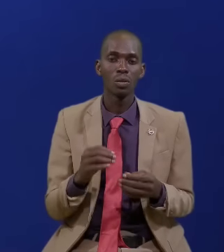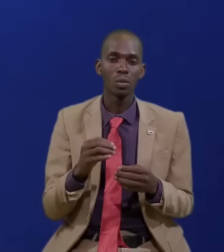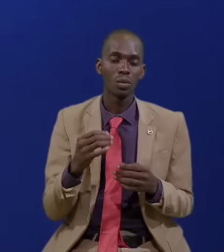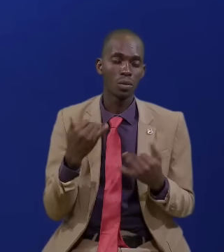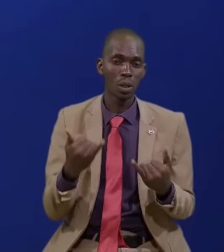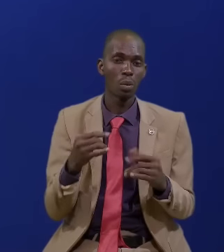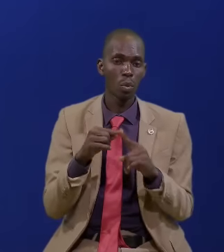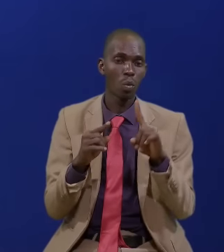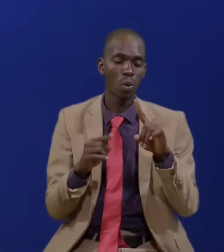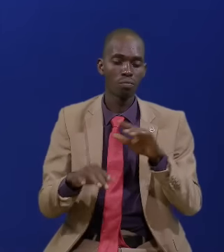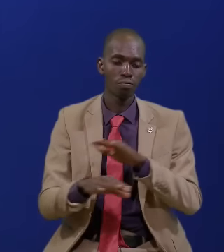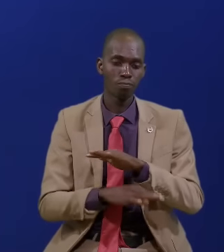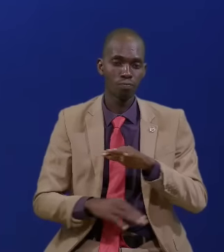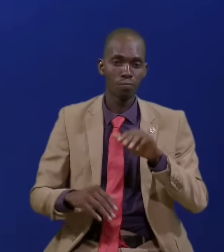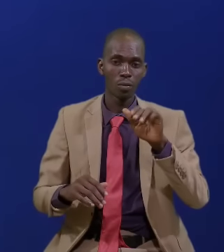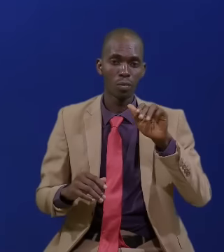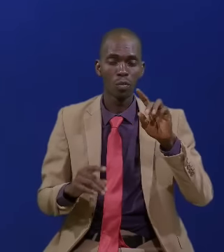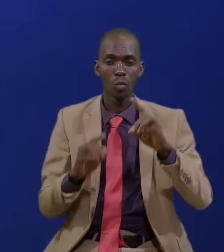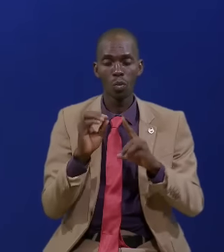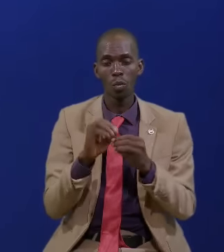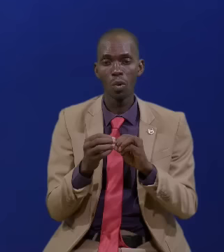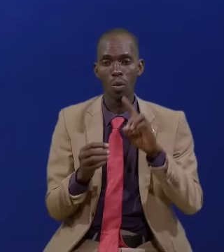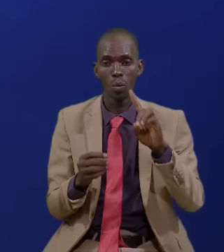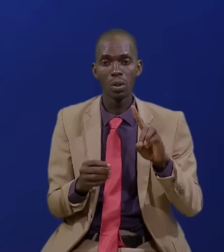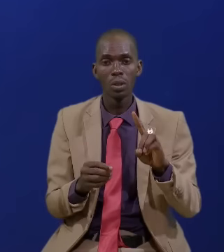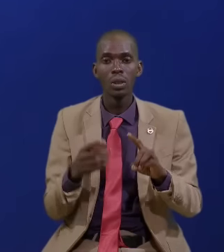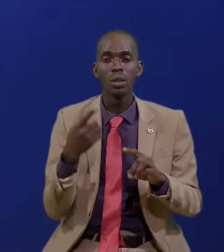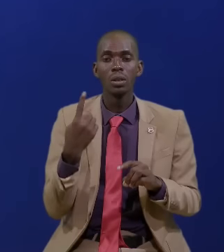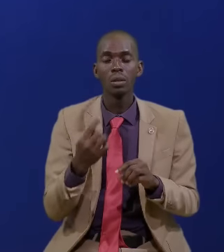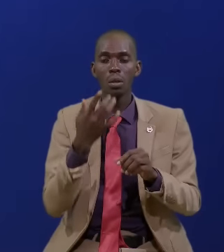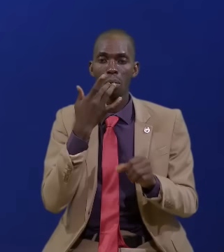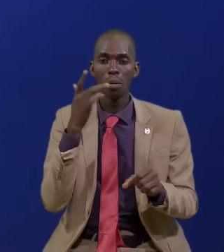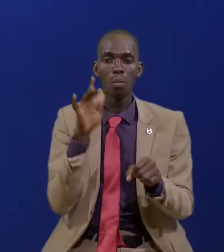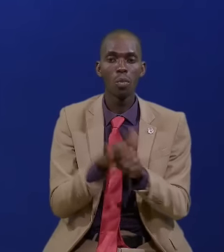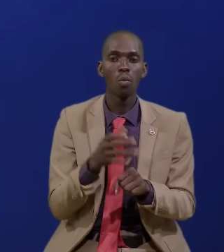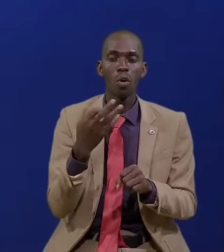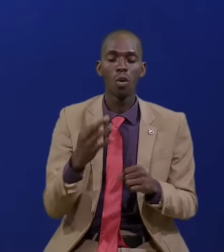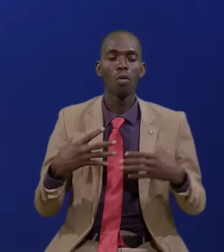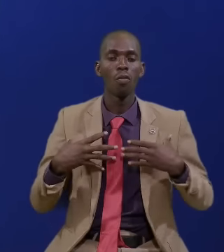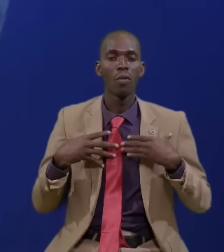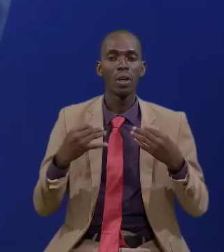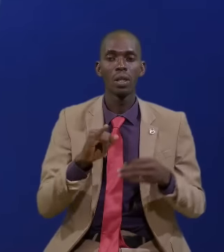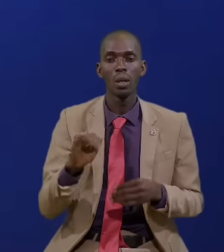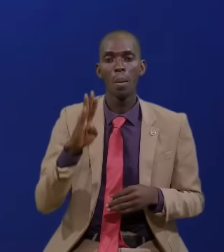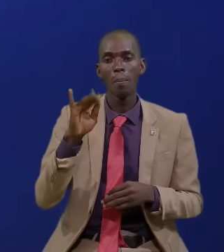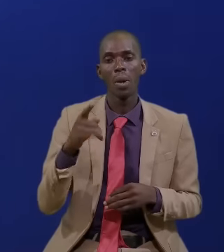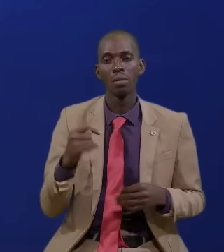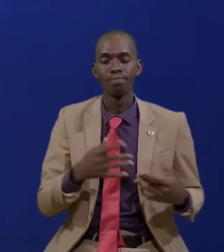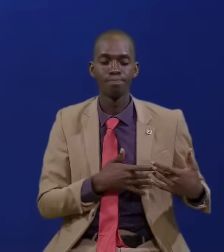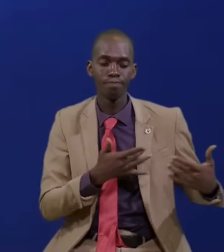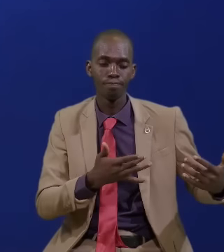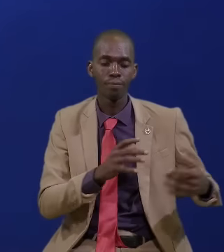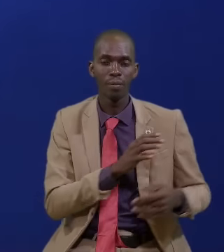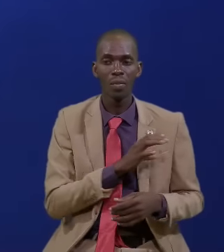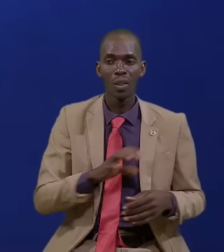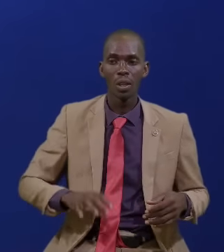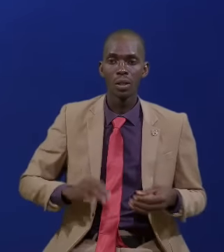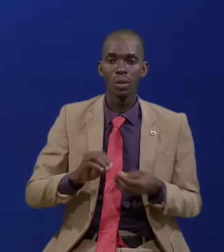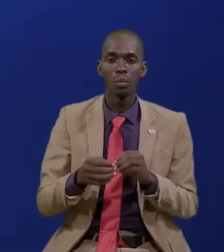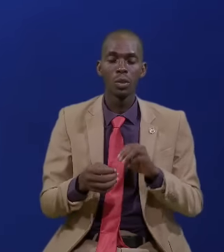Number one, the promise of healing by the compassionate Christ. Number two, the progress of